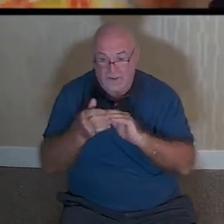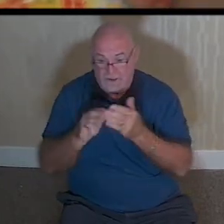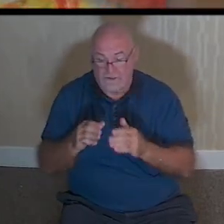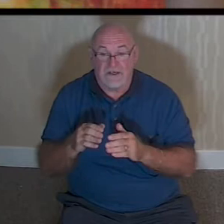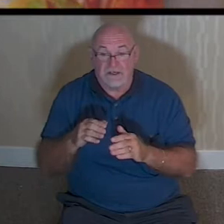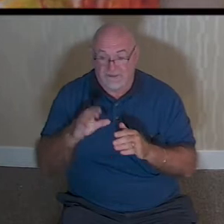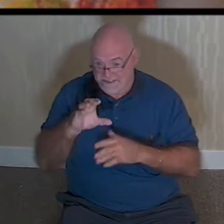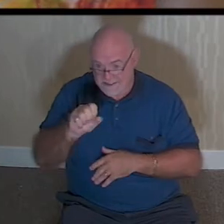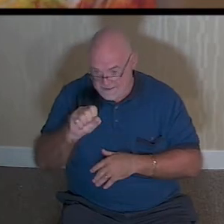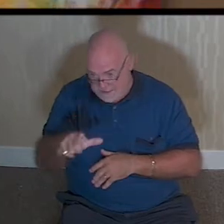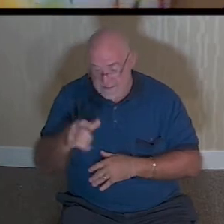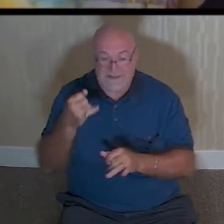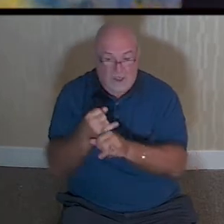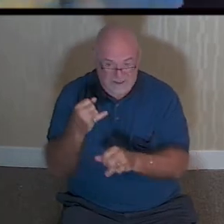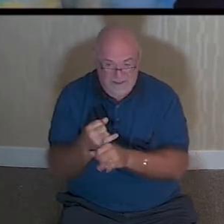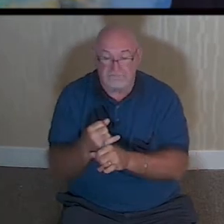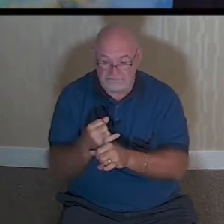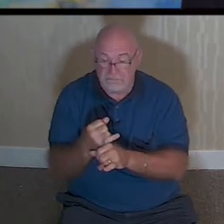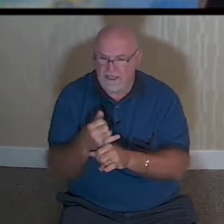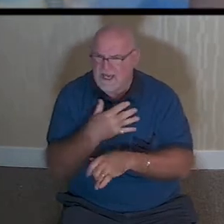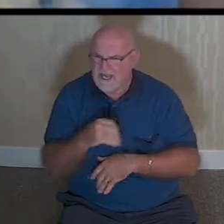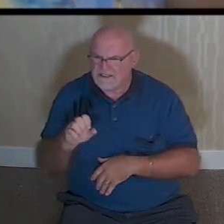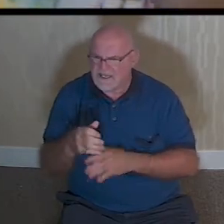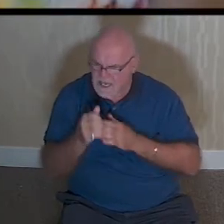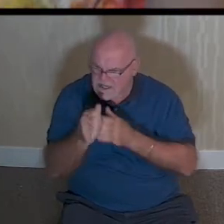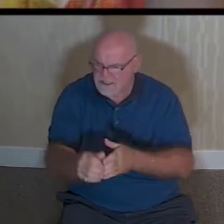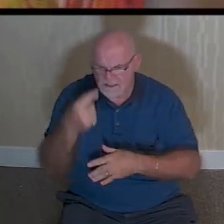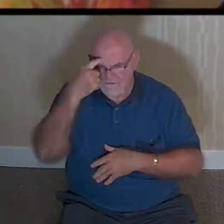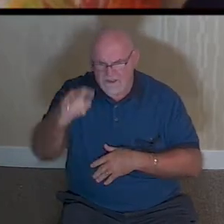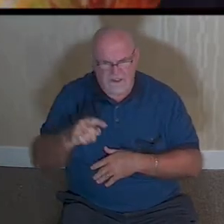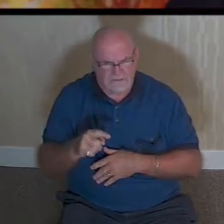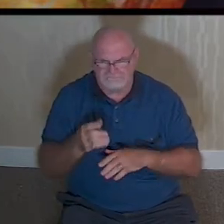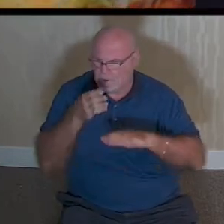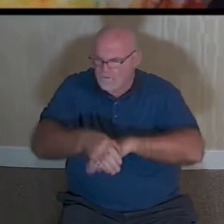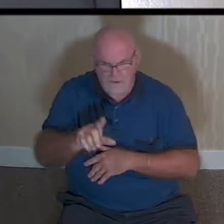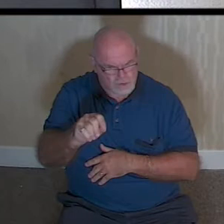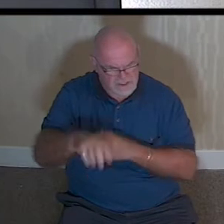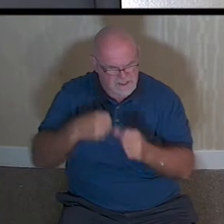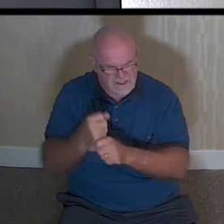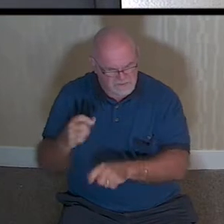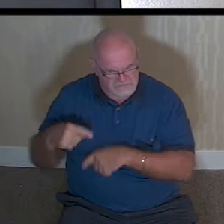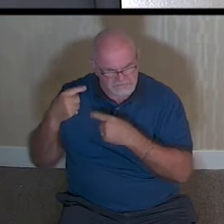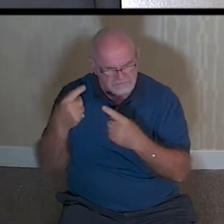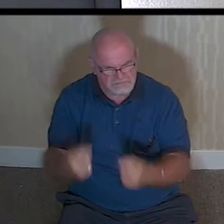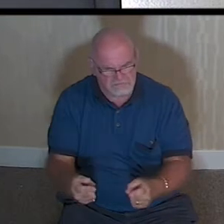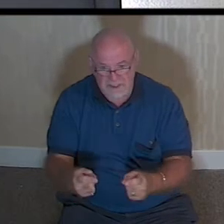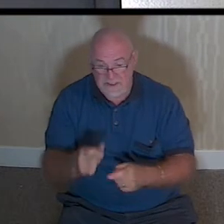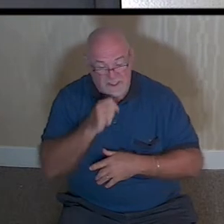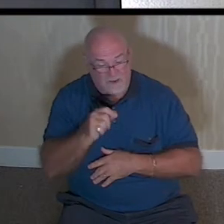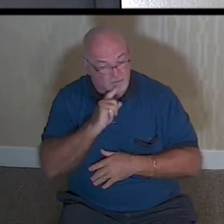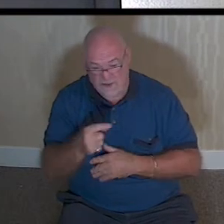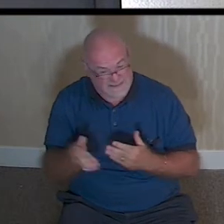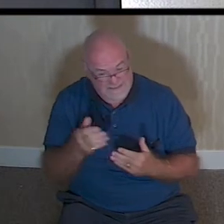Spiritual Living in St. Augustine, and she led it for over 20 years. It wasn't often the easiest of